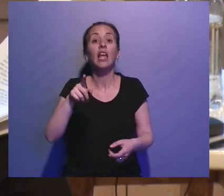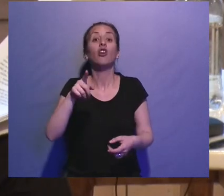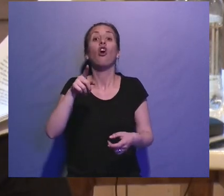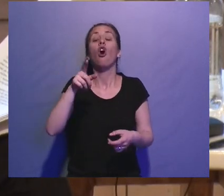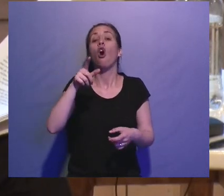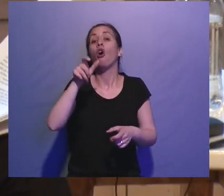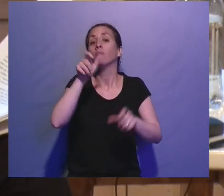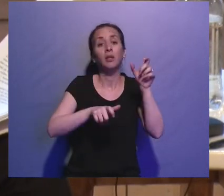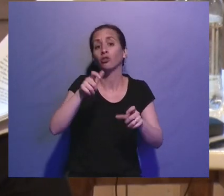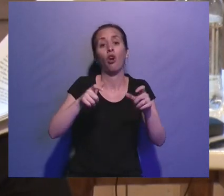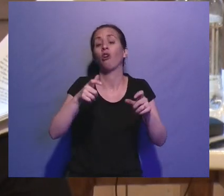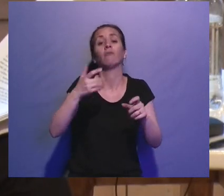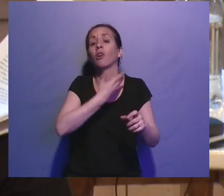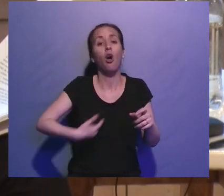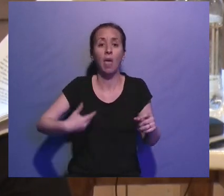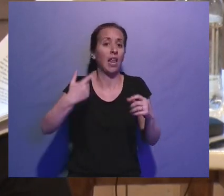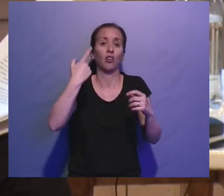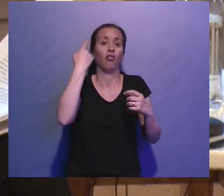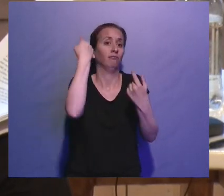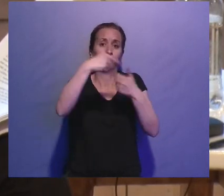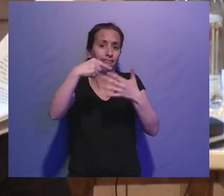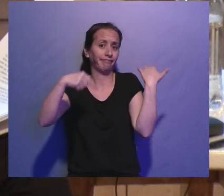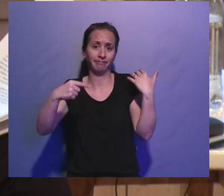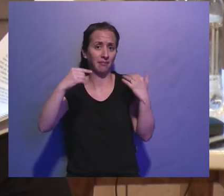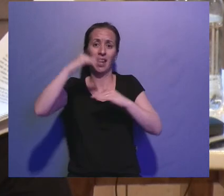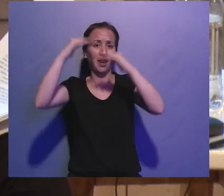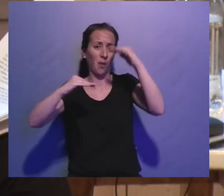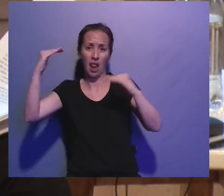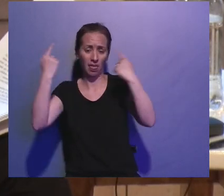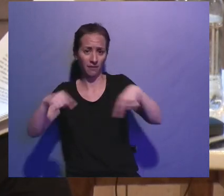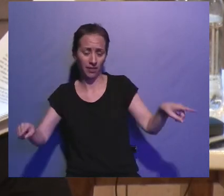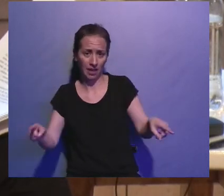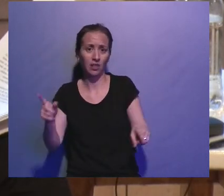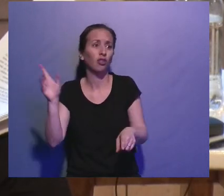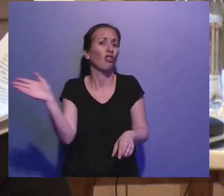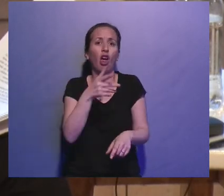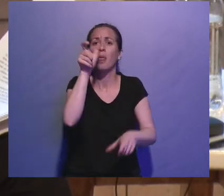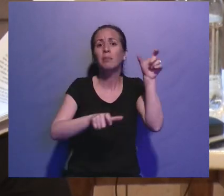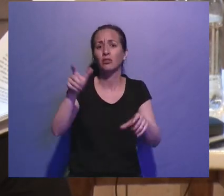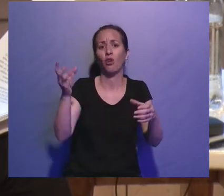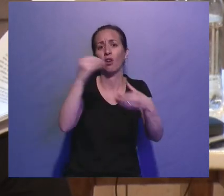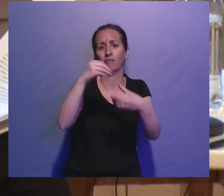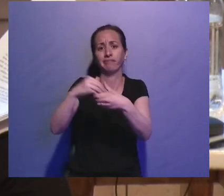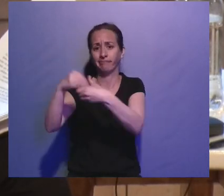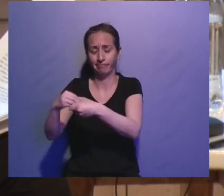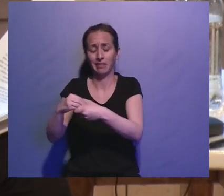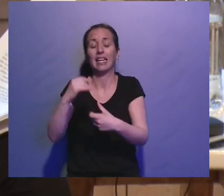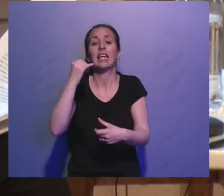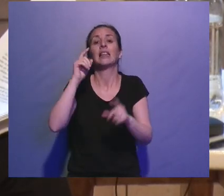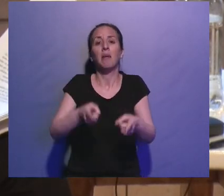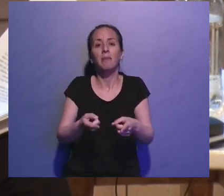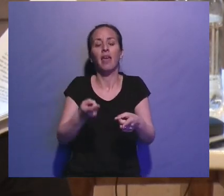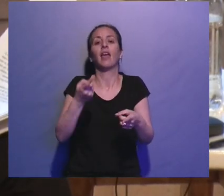this is a challenge both for the different levels of government and for all